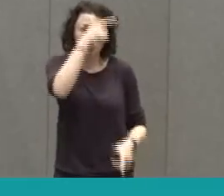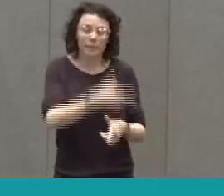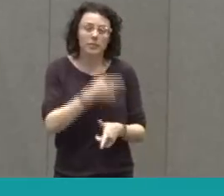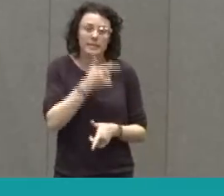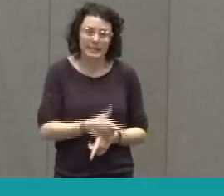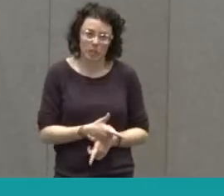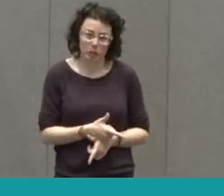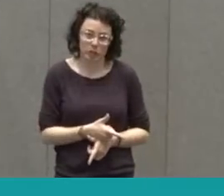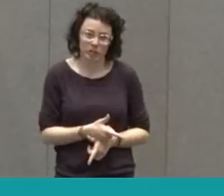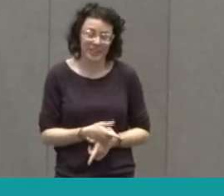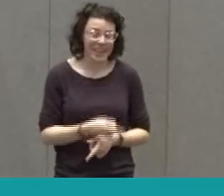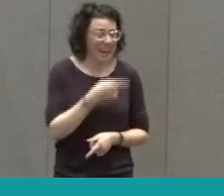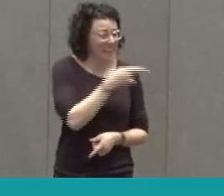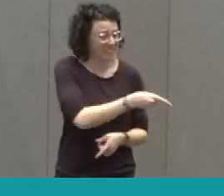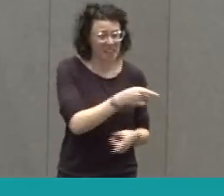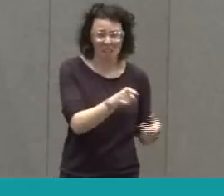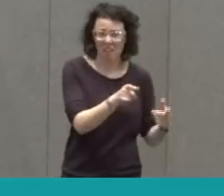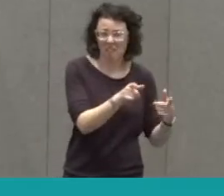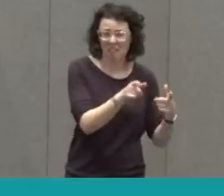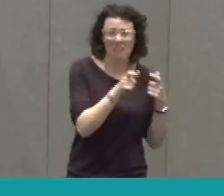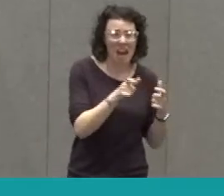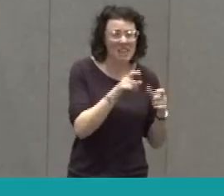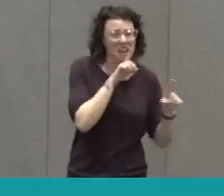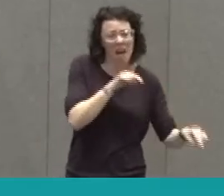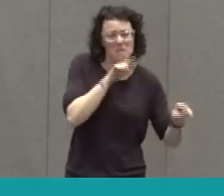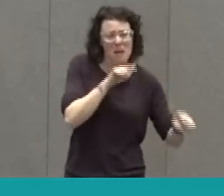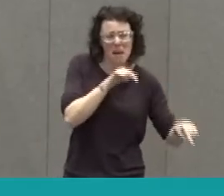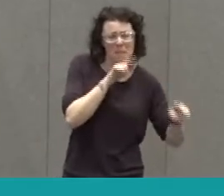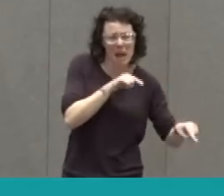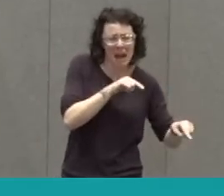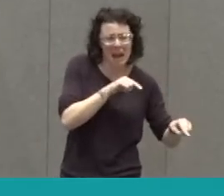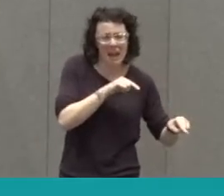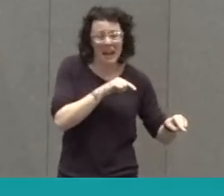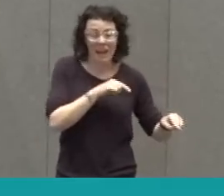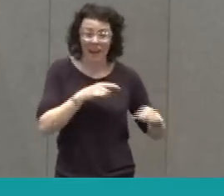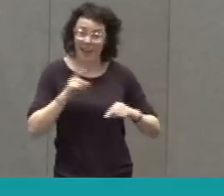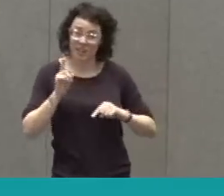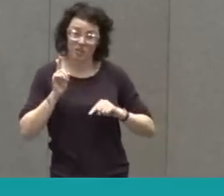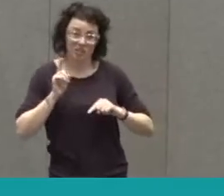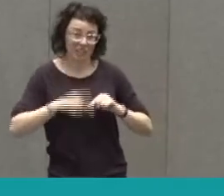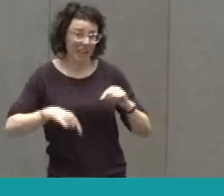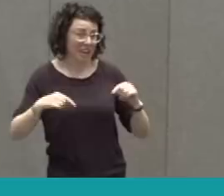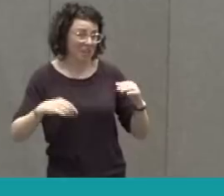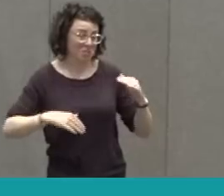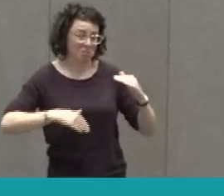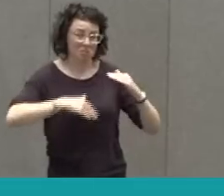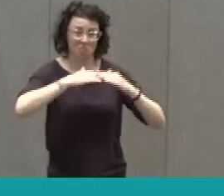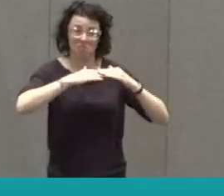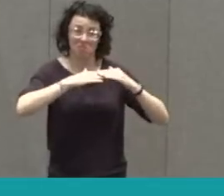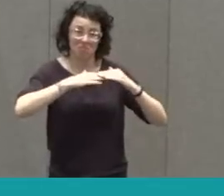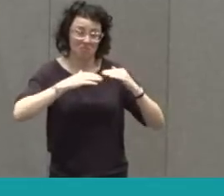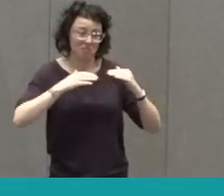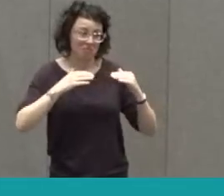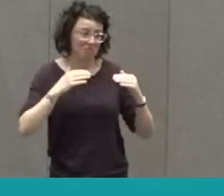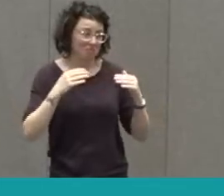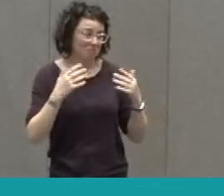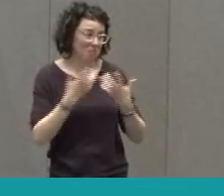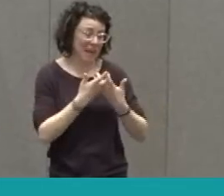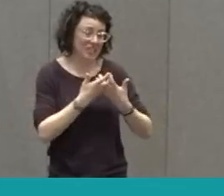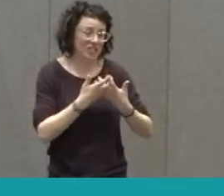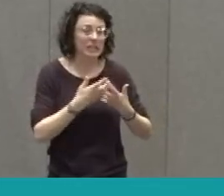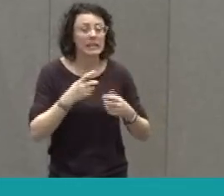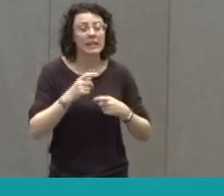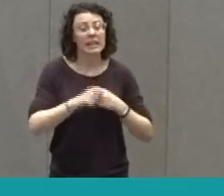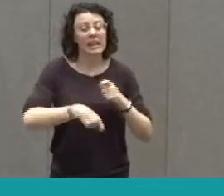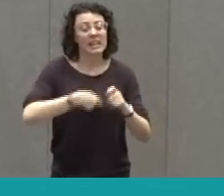calling it out way faster than you and you're having trouble keeping up with them, what you could do is instead of just flipping over one card at a